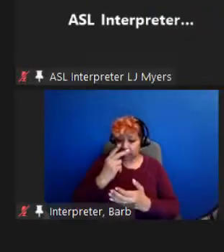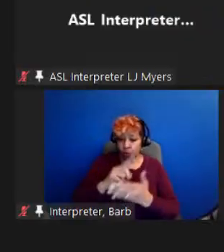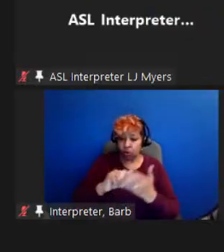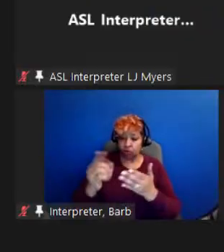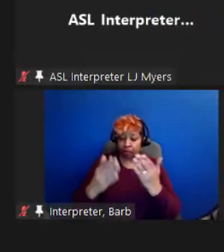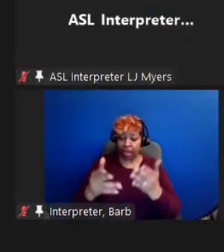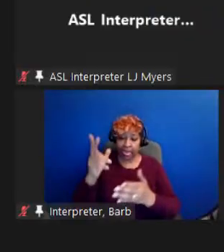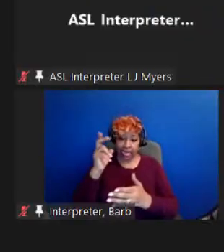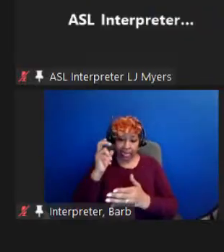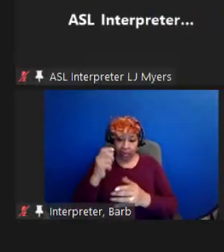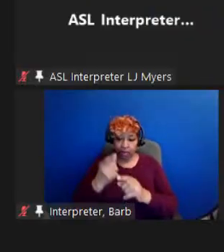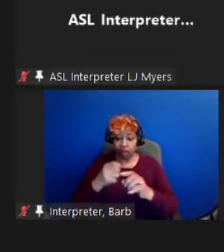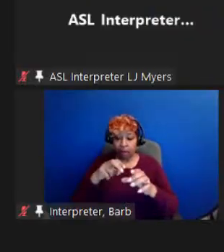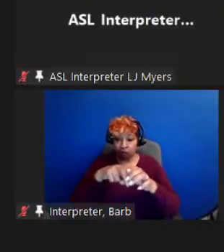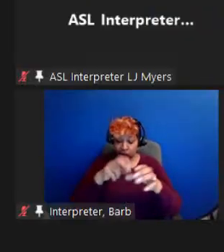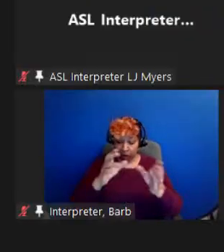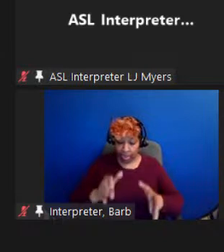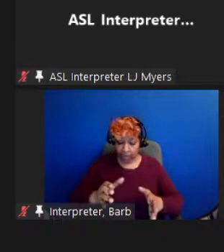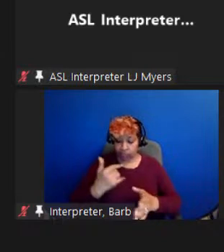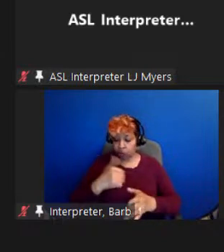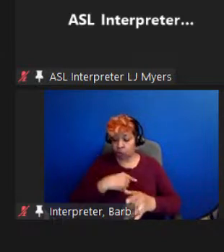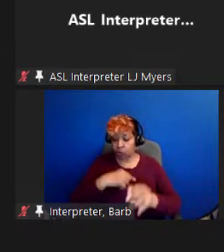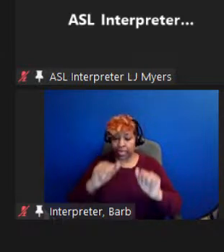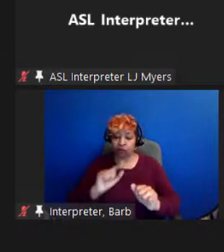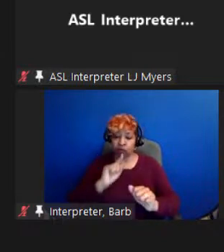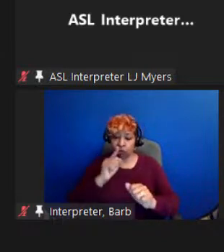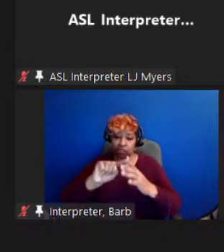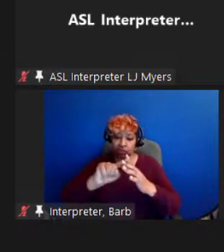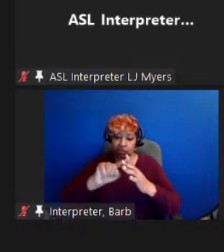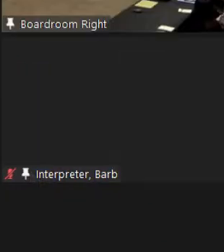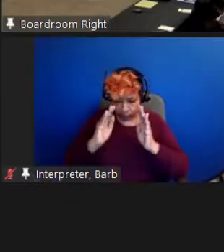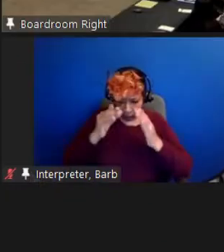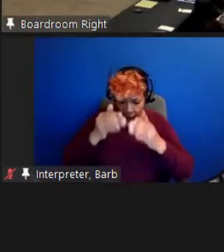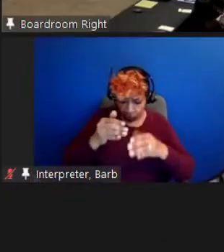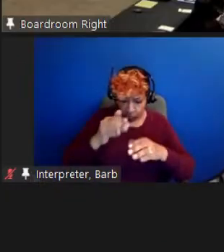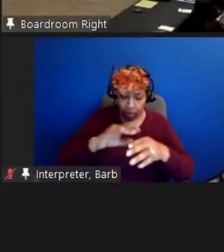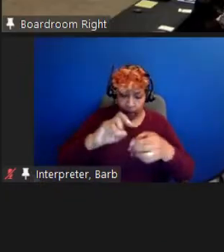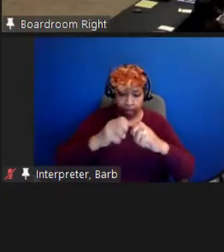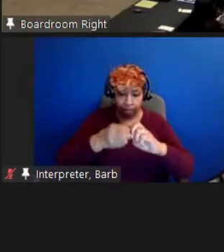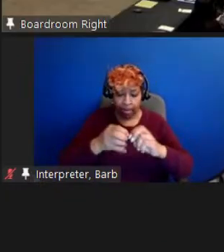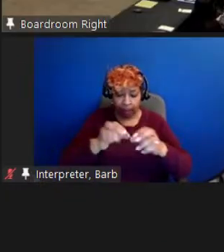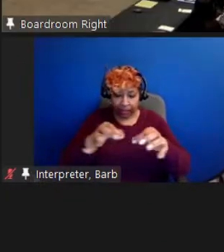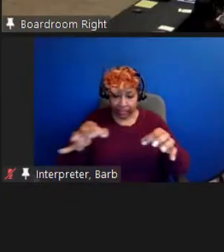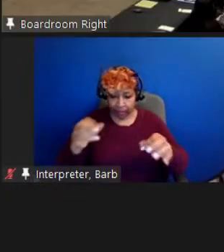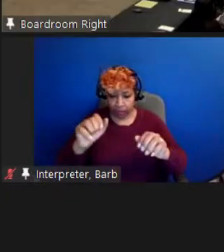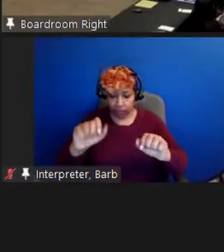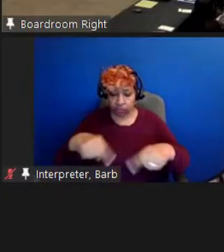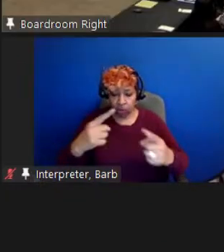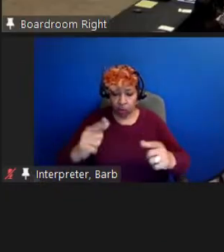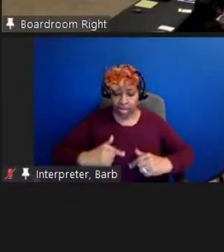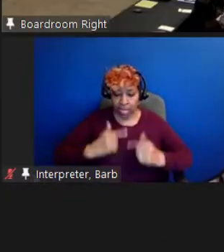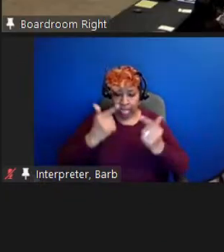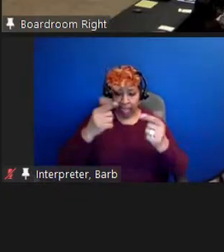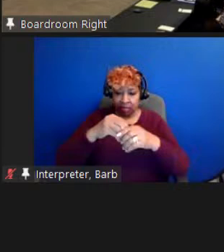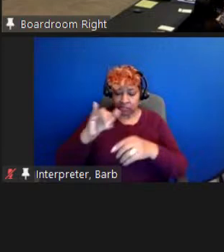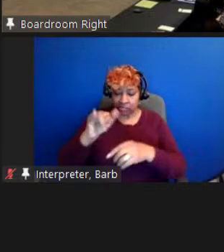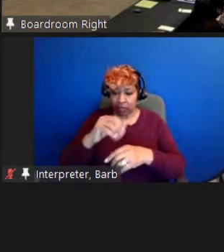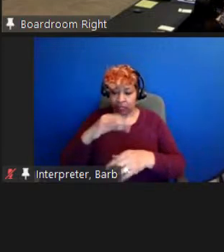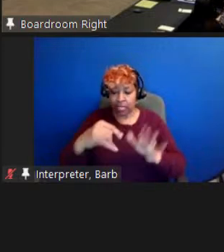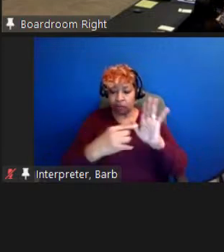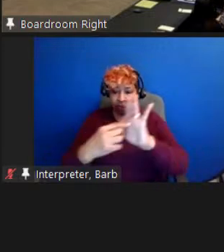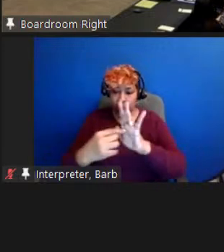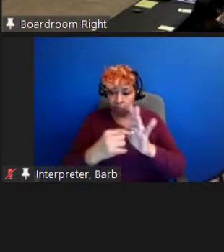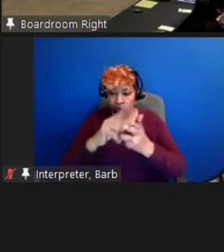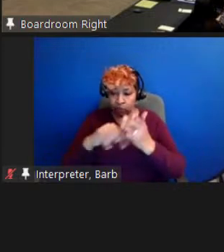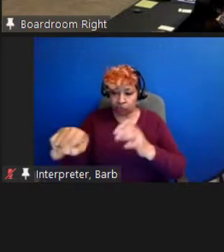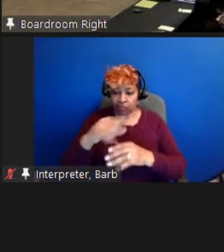from riders, so that we can really start to hone in on some problem statements to go live in January that really reflect what you guys see